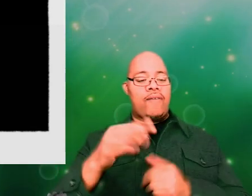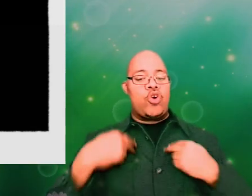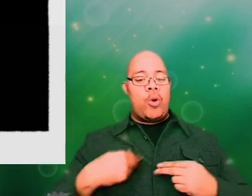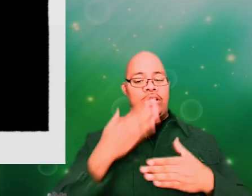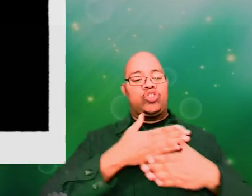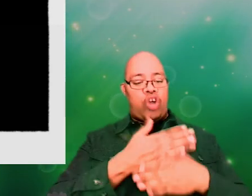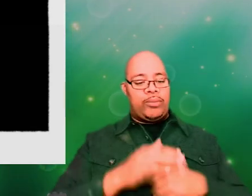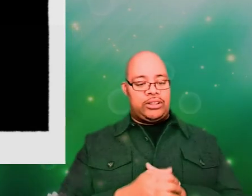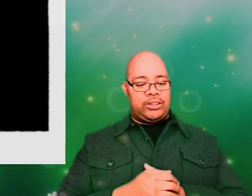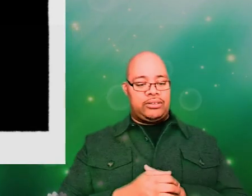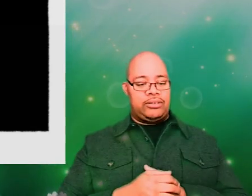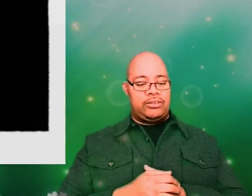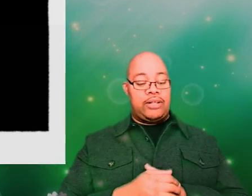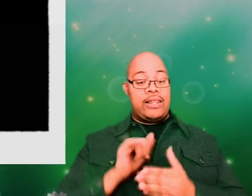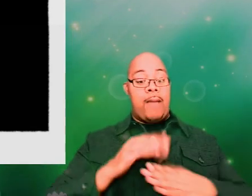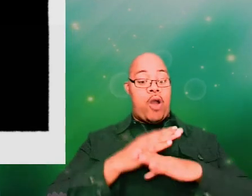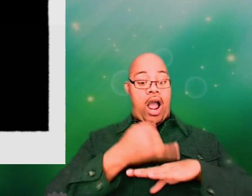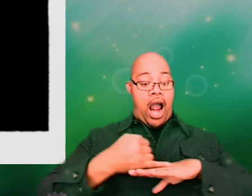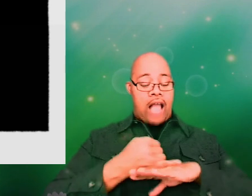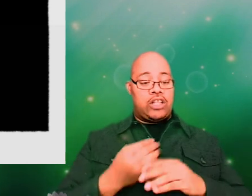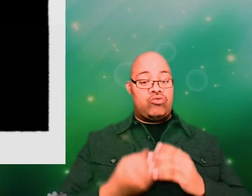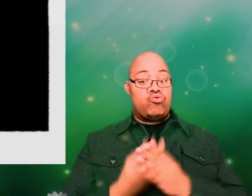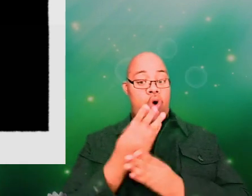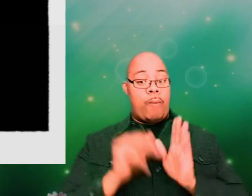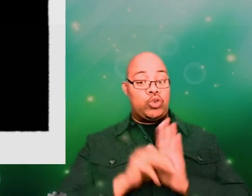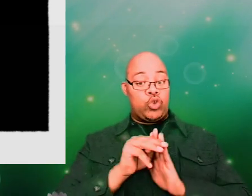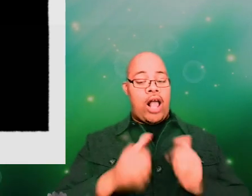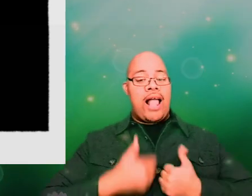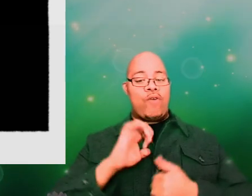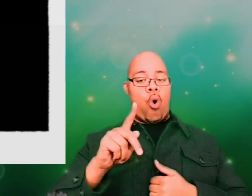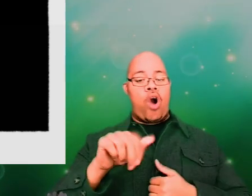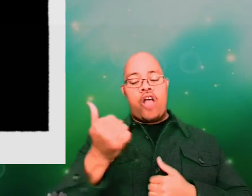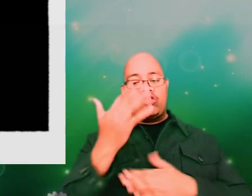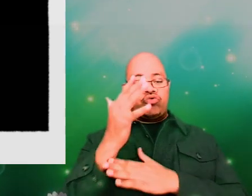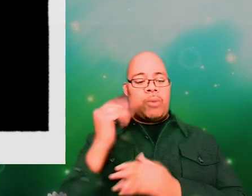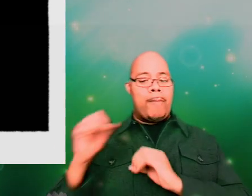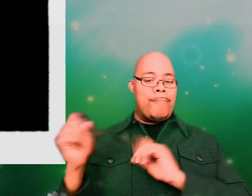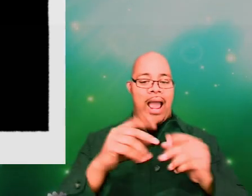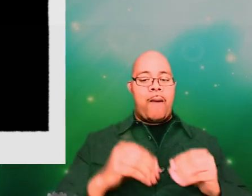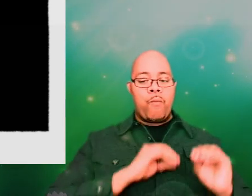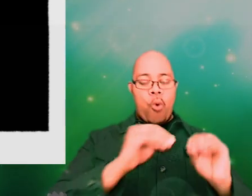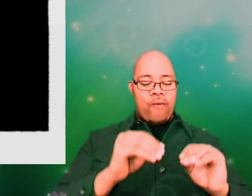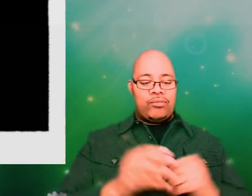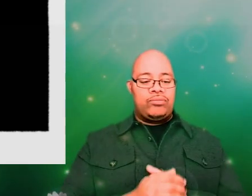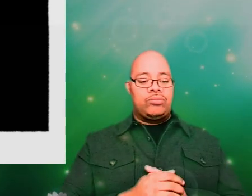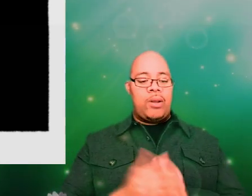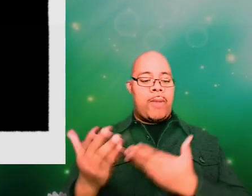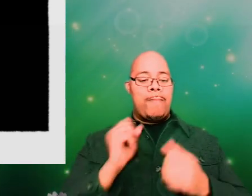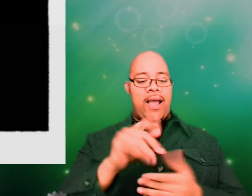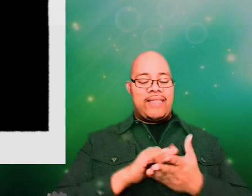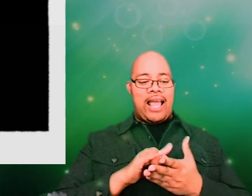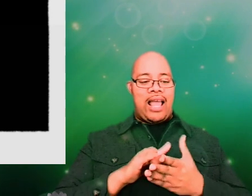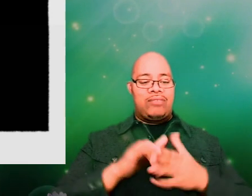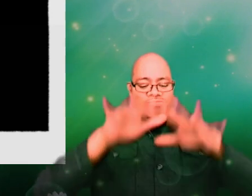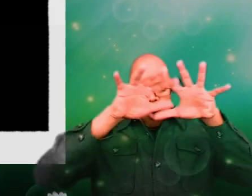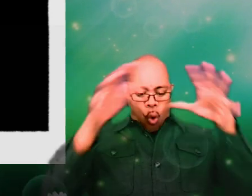disturbance. As the barrier island matures, live oaks and other trees move back into the ecosystem, bringing back the dense canopy